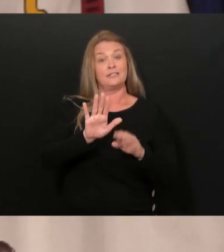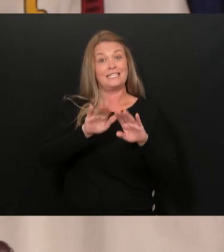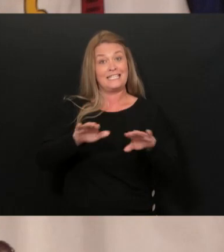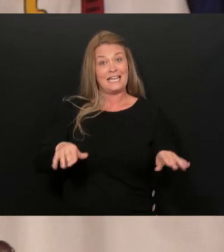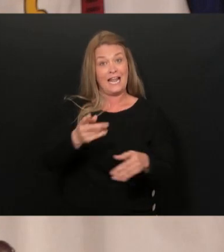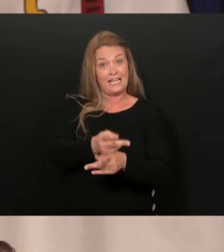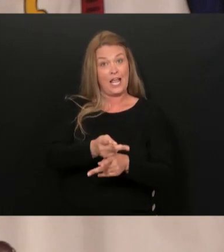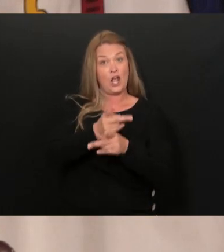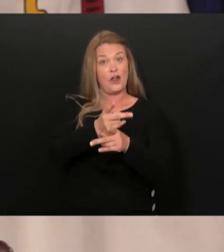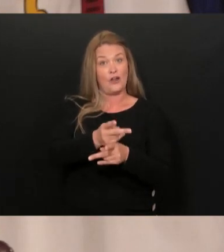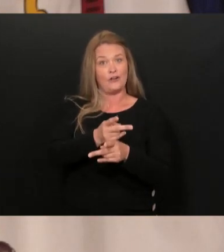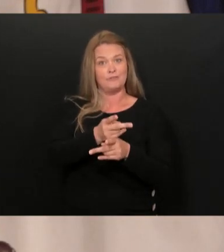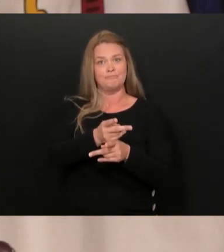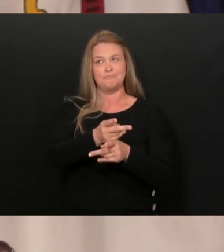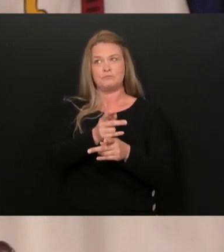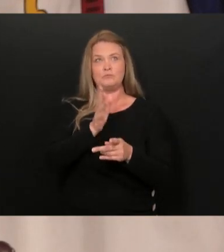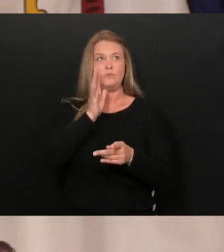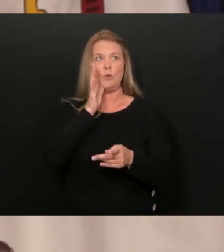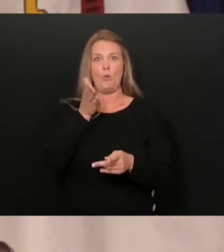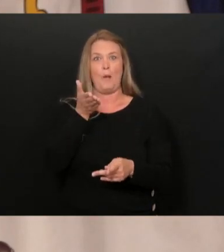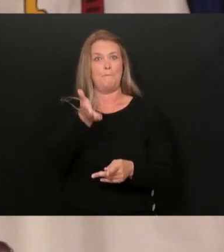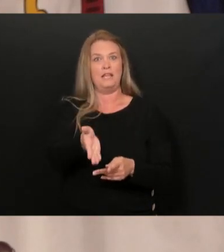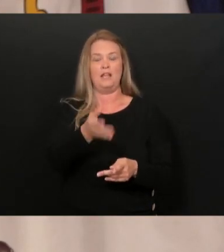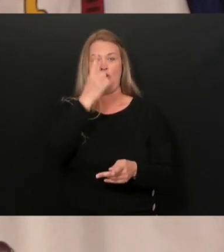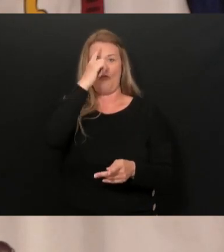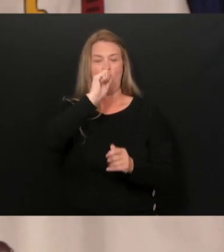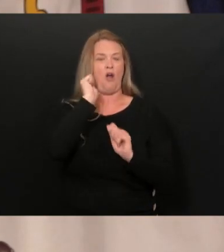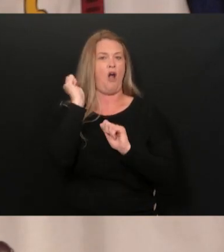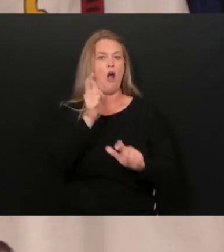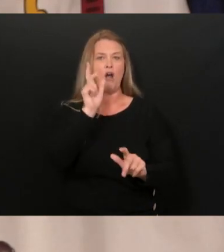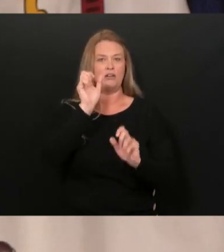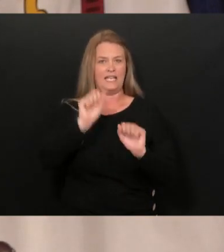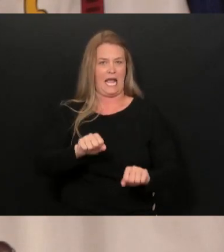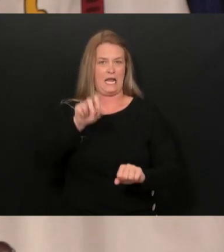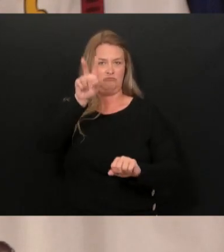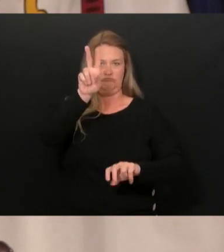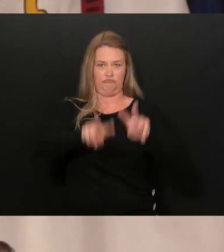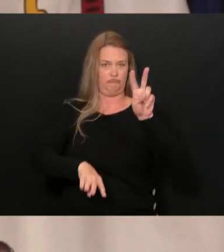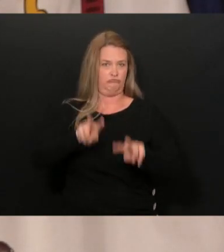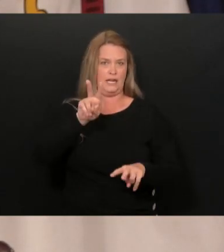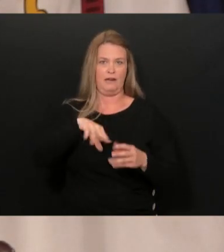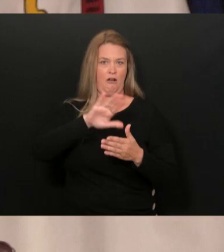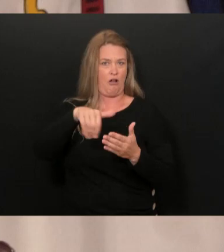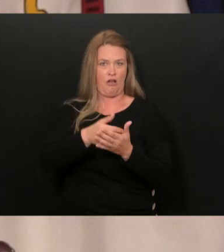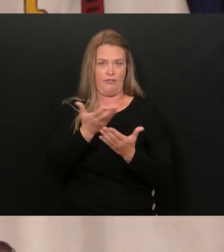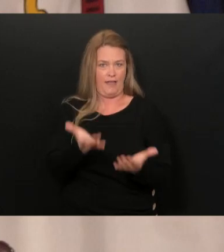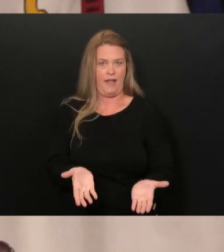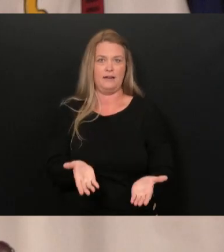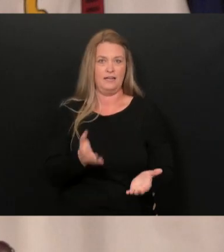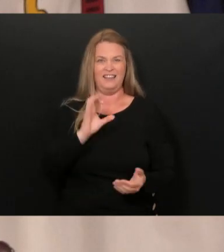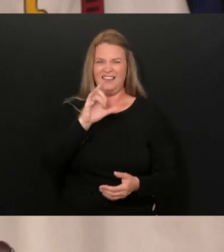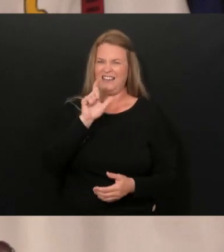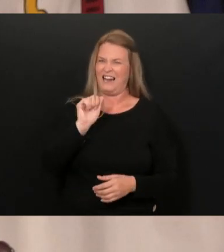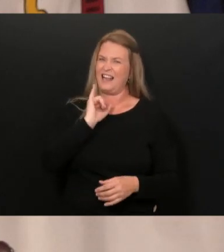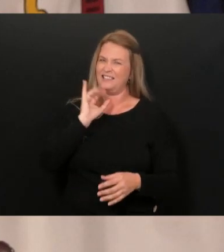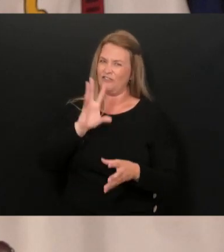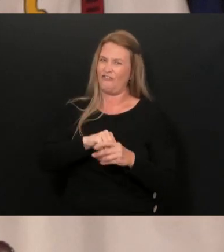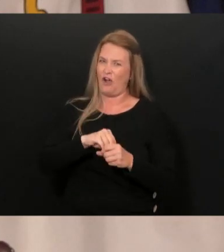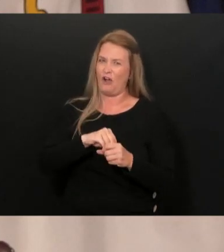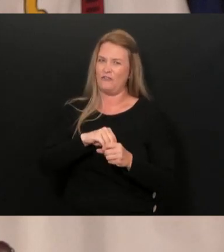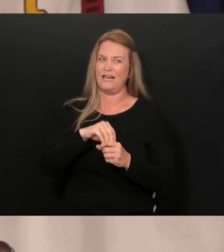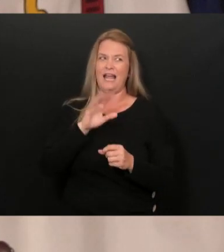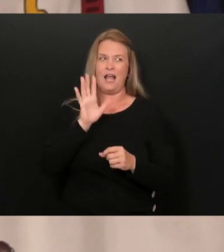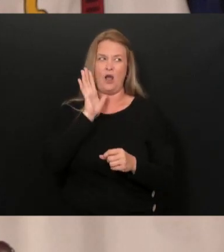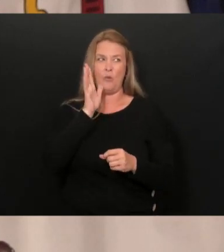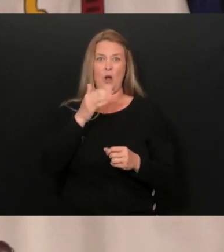daycare guidance will be there for everyone to read. Okay, and Clay will be participating in this, and he'll do some of